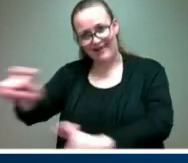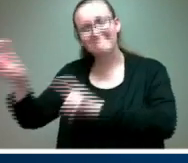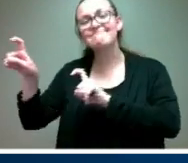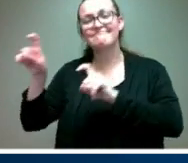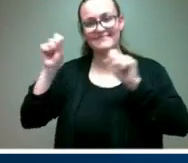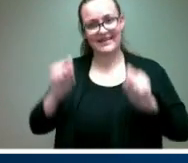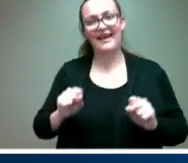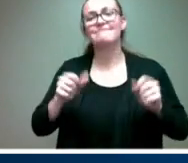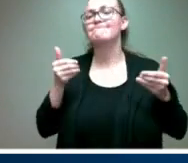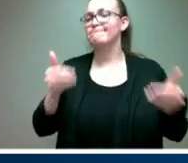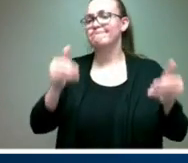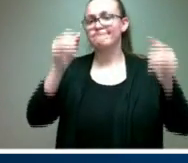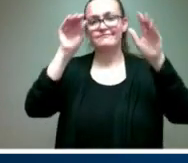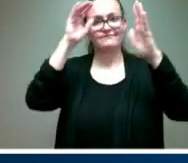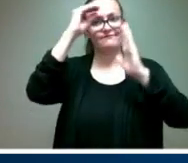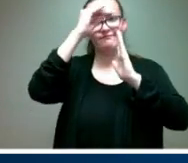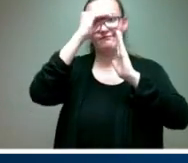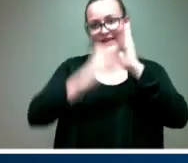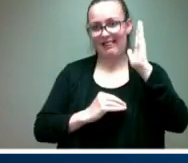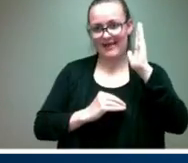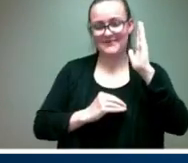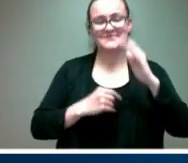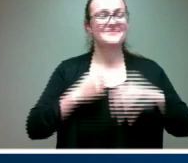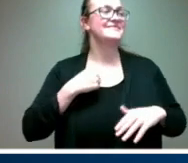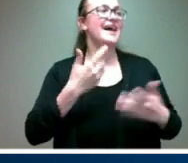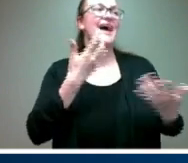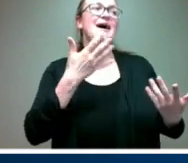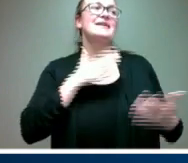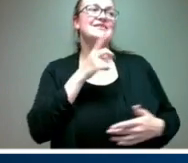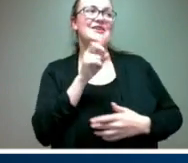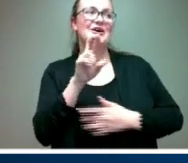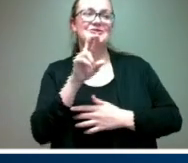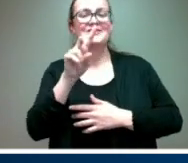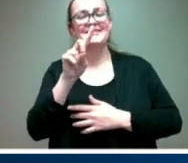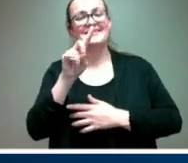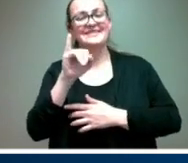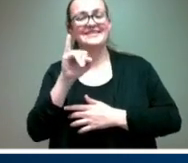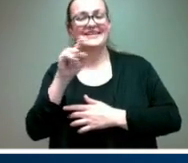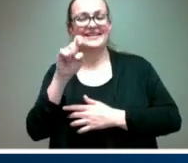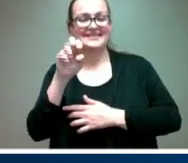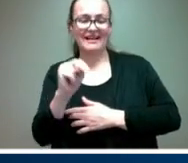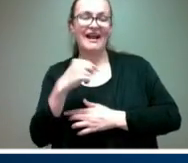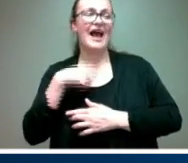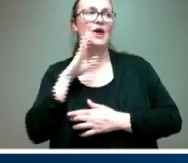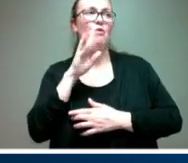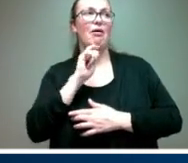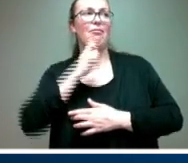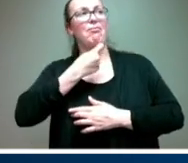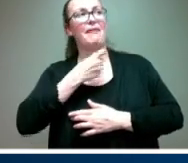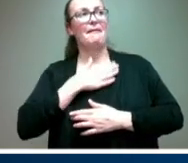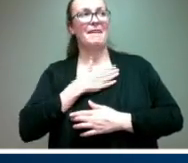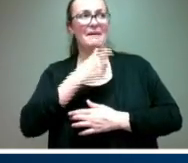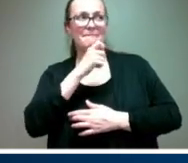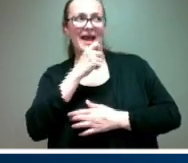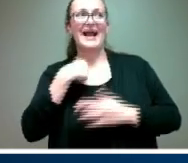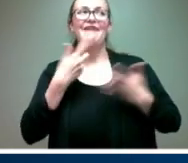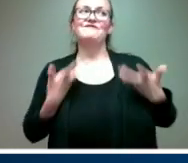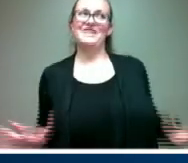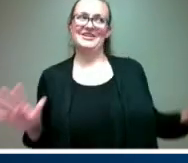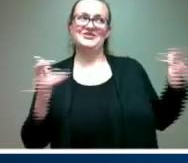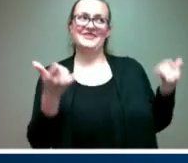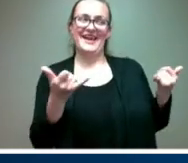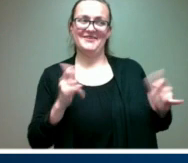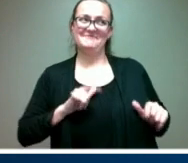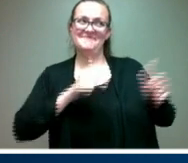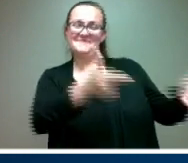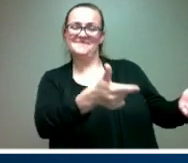opportunity. I'll turn my mic off now, Dr. Dixon. Thank you. Thank you. I would, in closing, I would say,